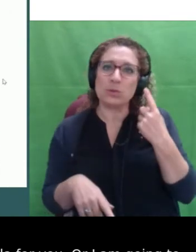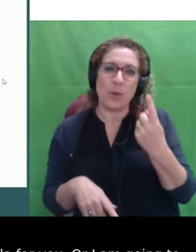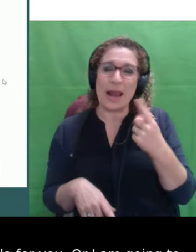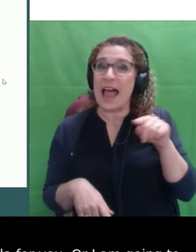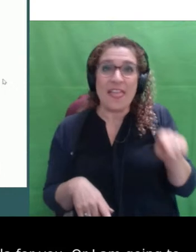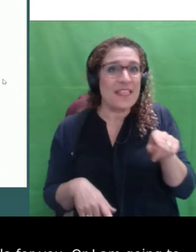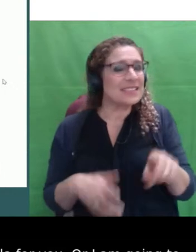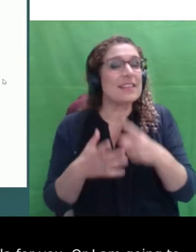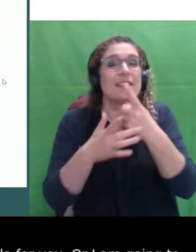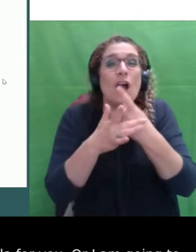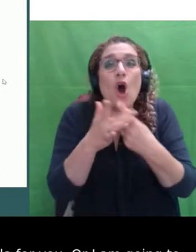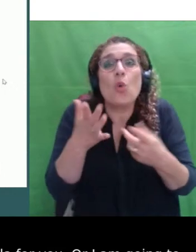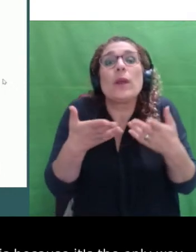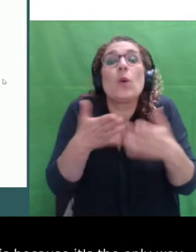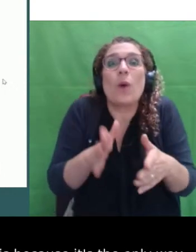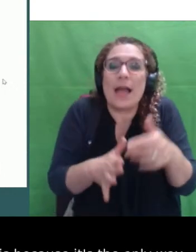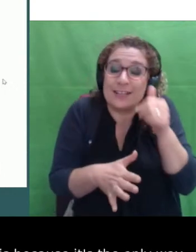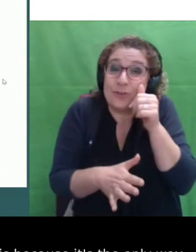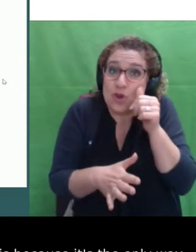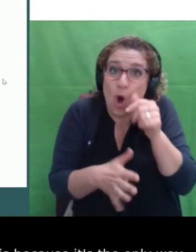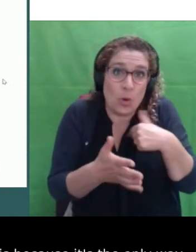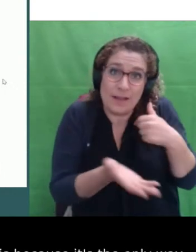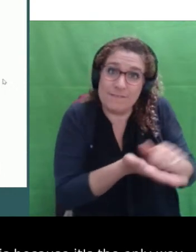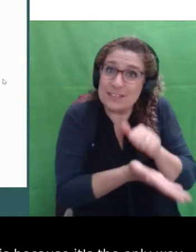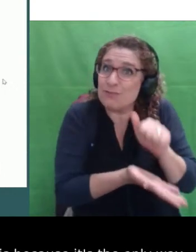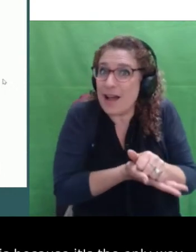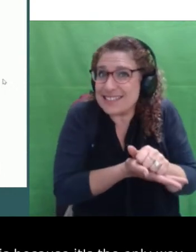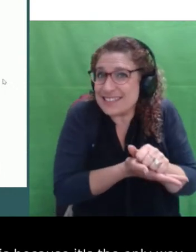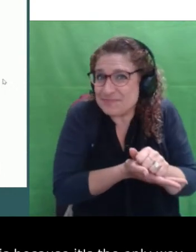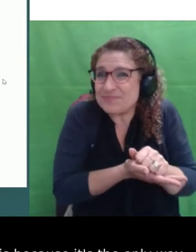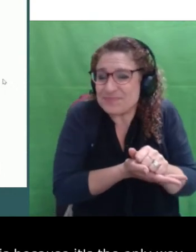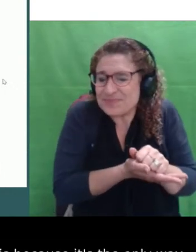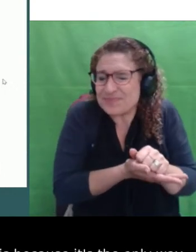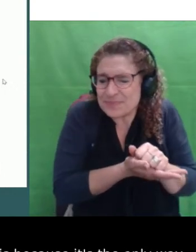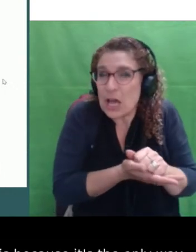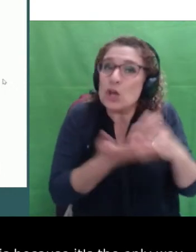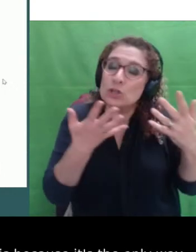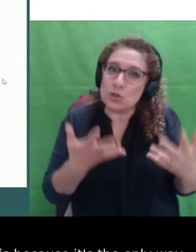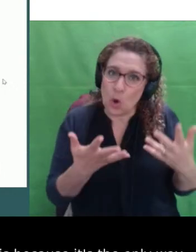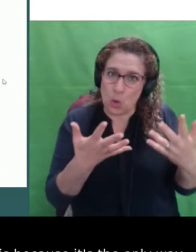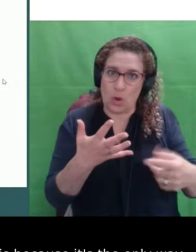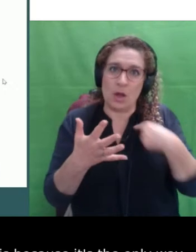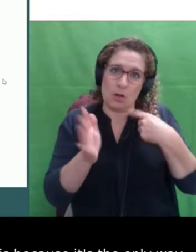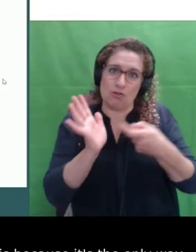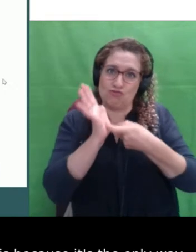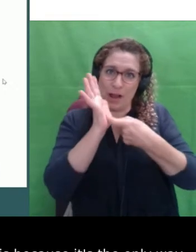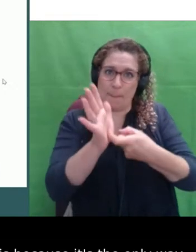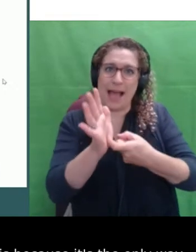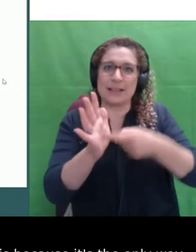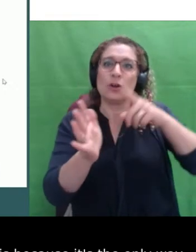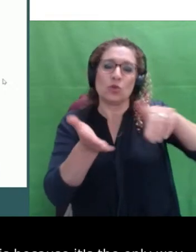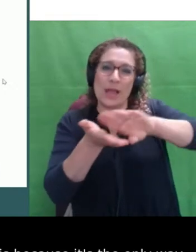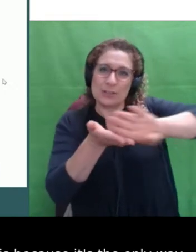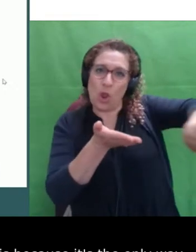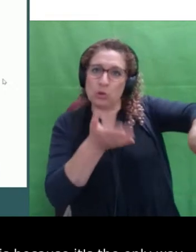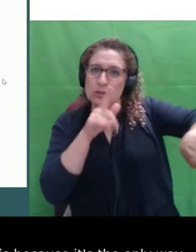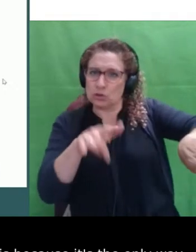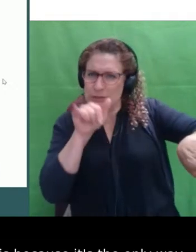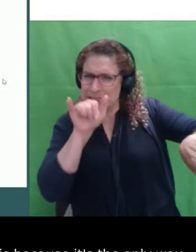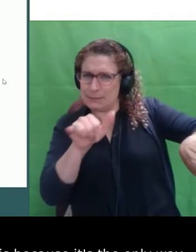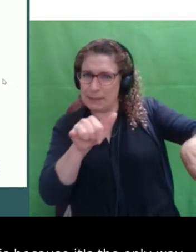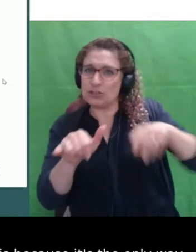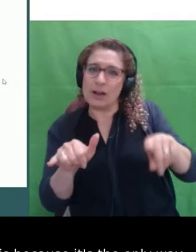currently have of getting the diagnosis correct so the recommendation is that you do an exclusion diet if you're suspicious of non-ige